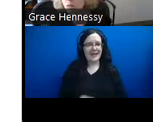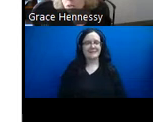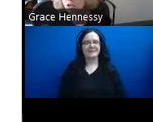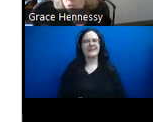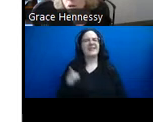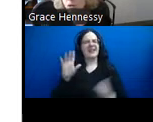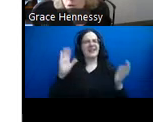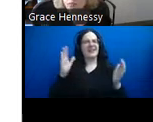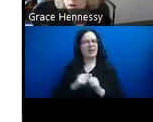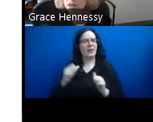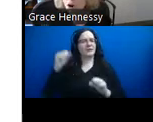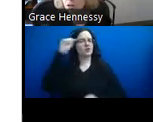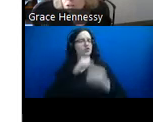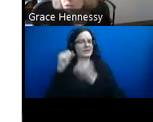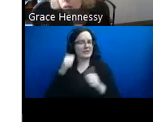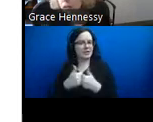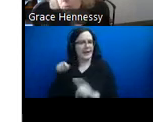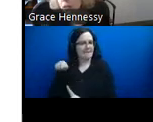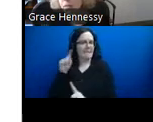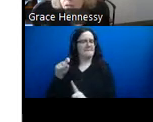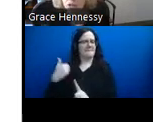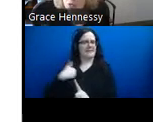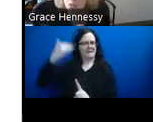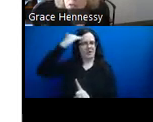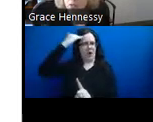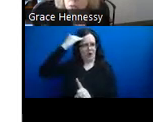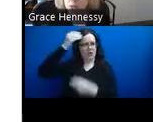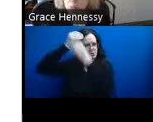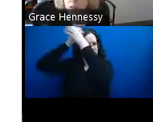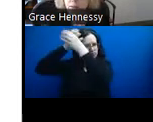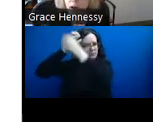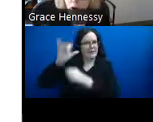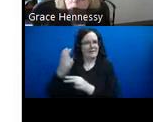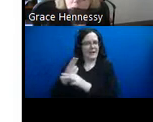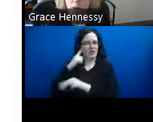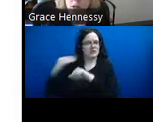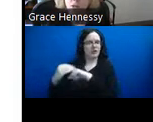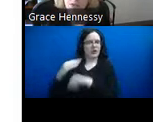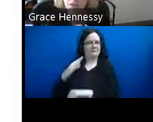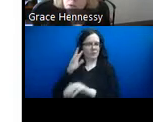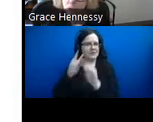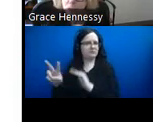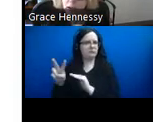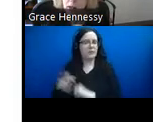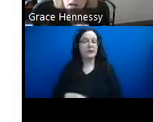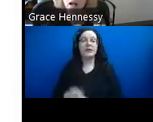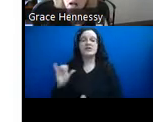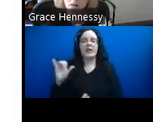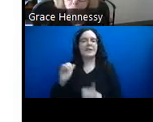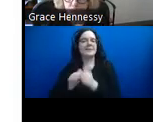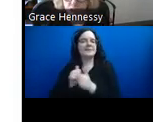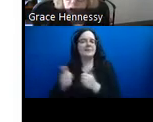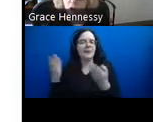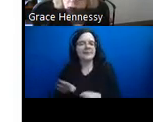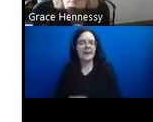strategic, where you have to have a knowledge of the game, and that's used to influence or predict the outcome. So things like sports betting,